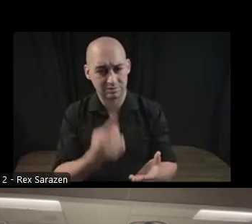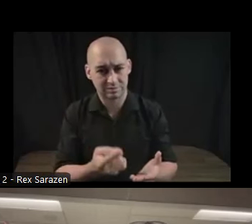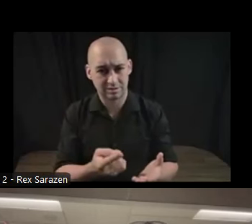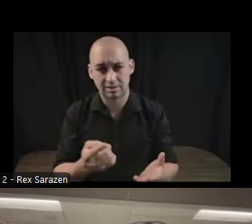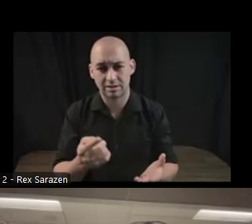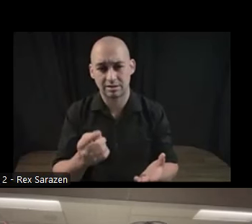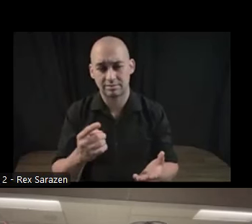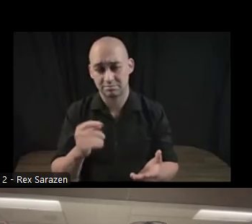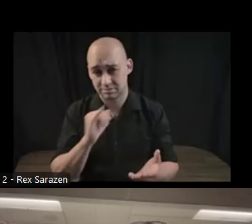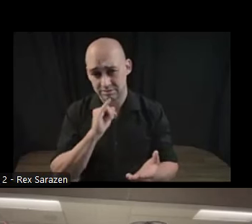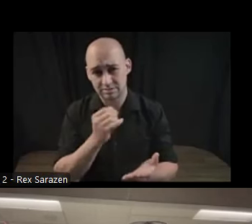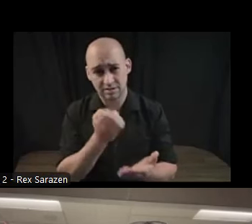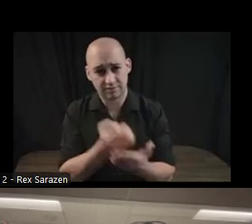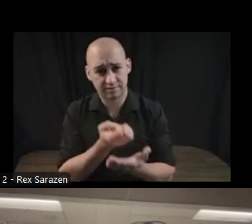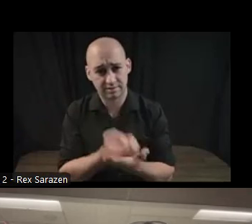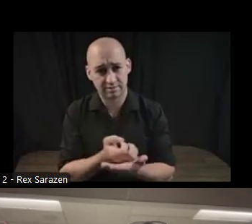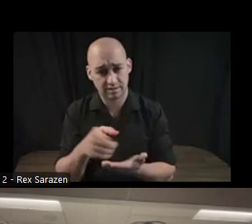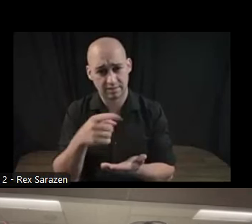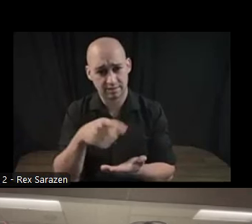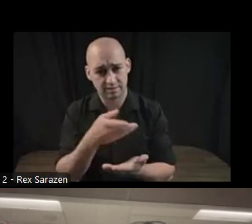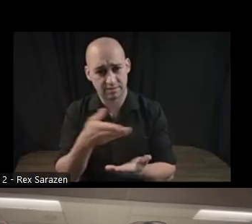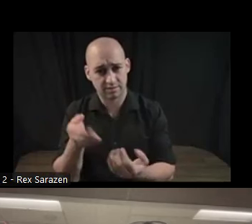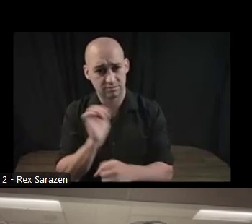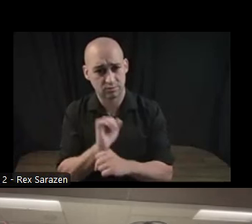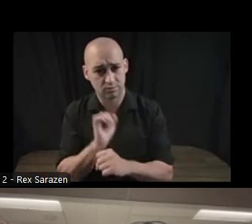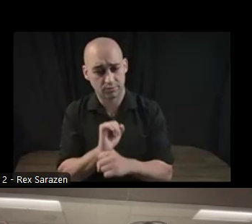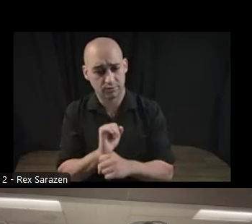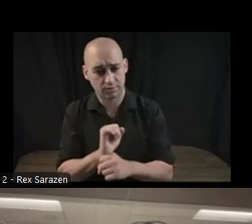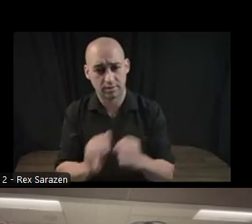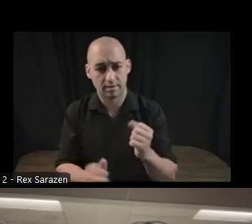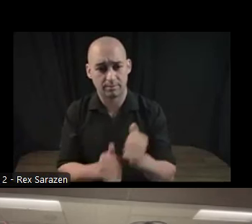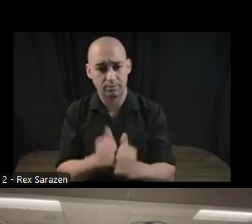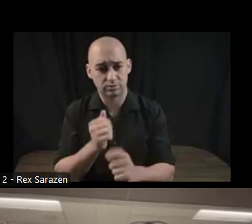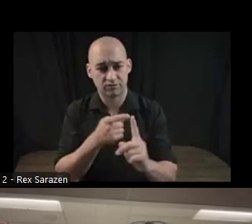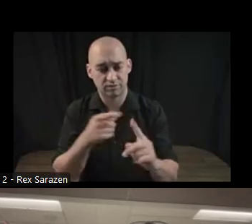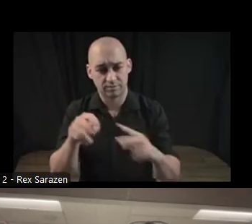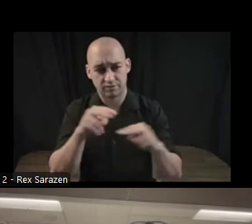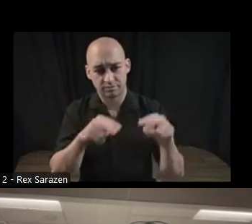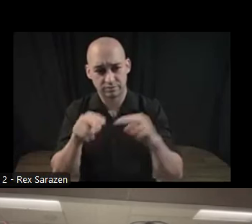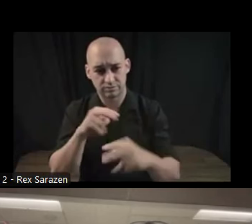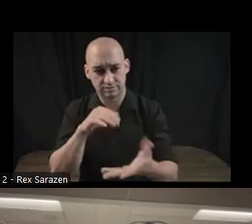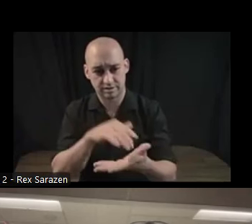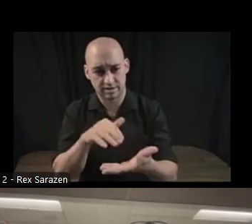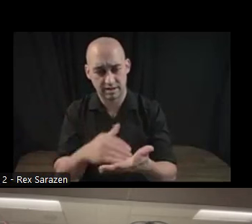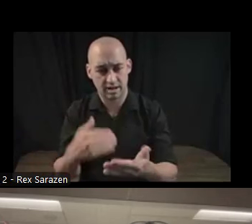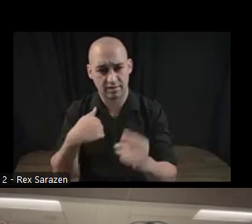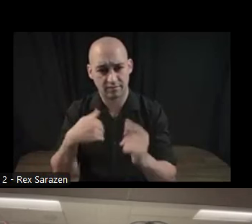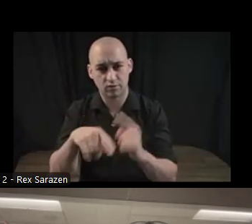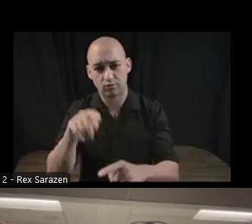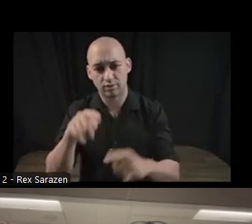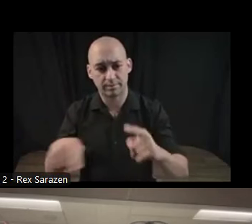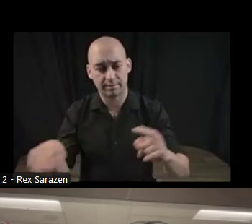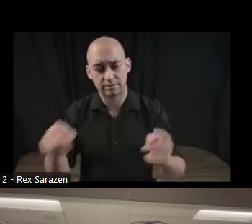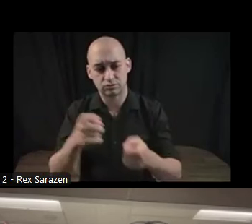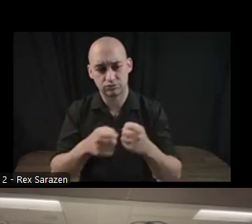that these things work. It's mostly been from observational studies. So having a randomized control trial that really tests